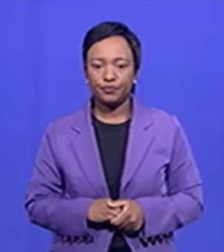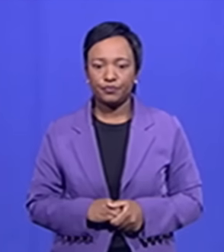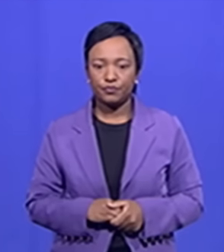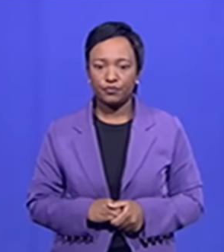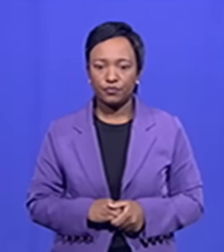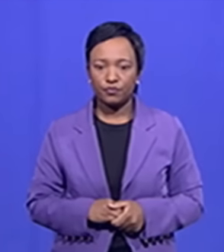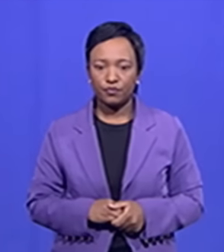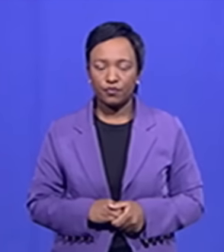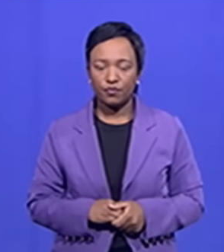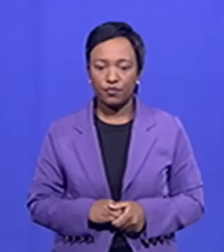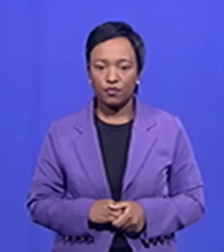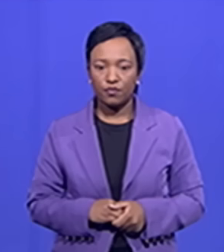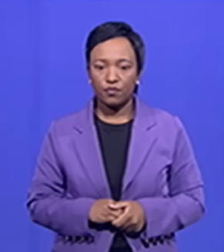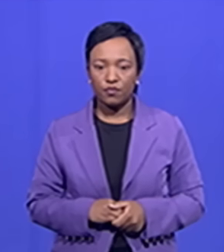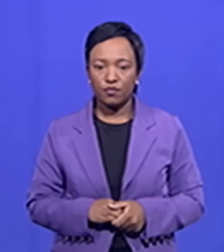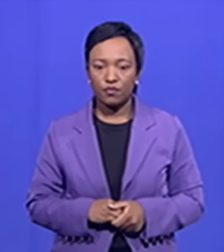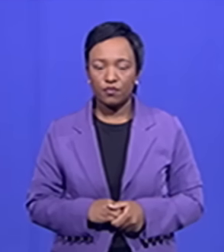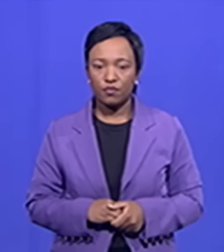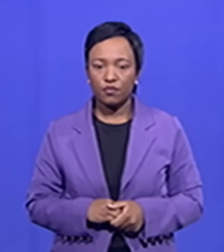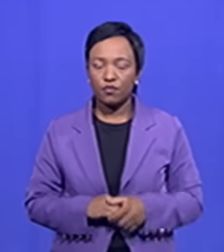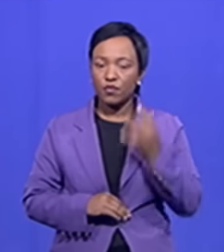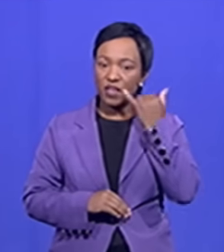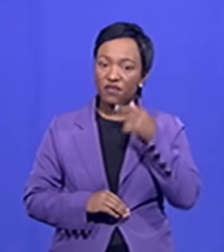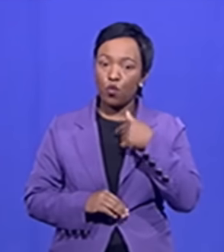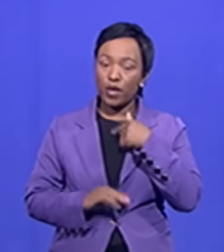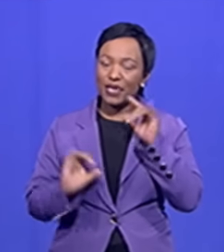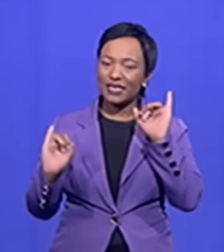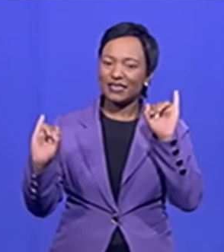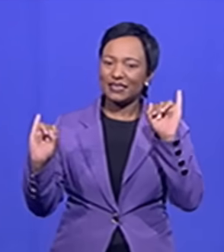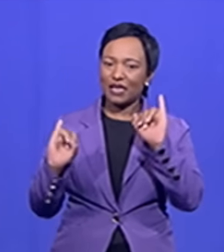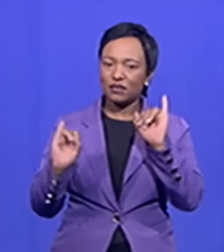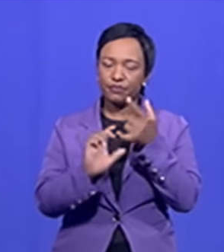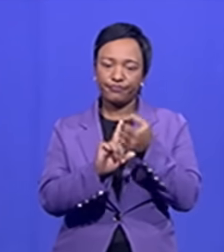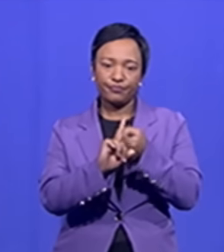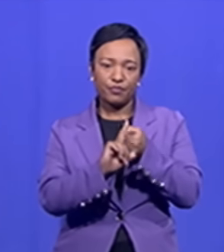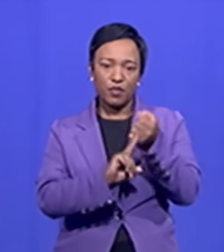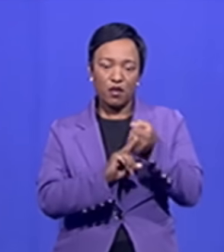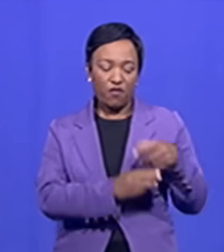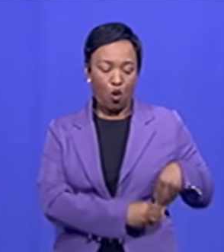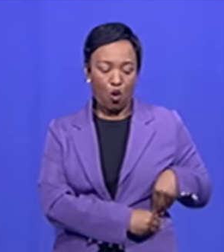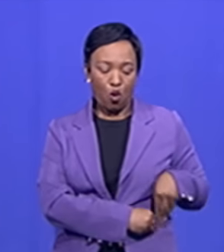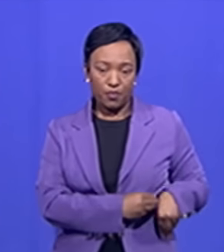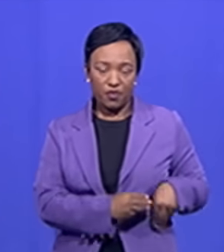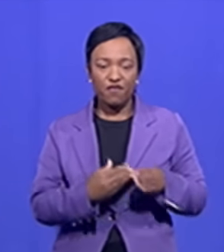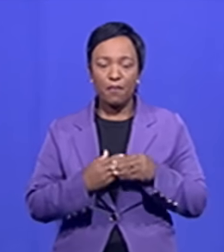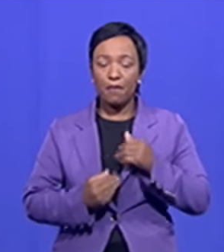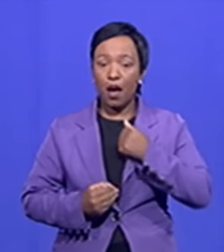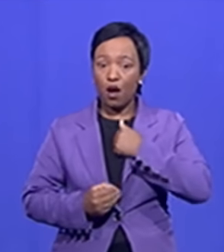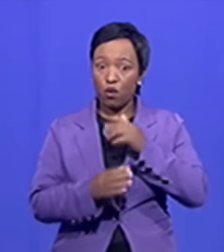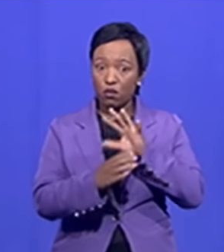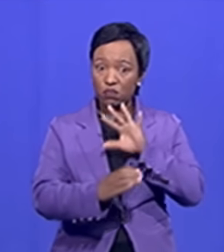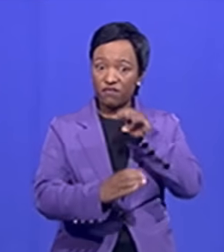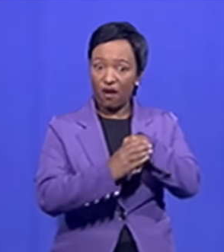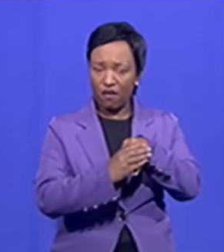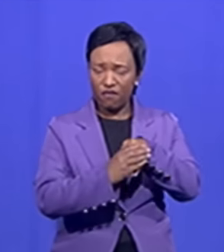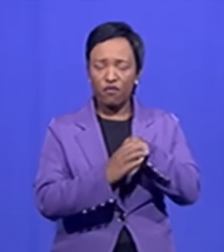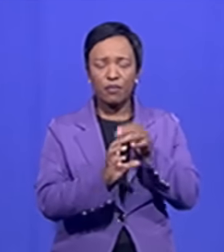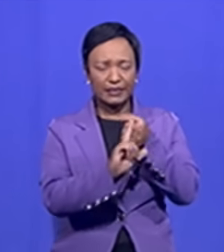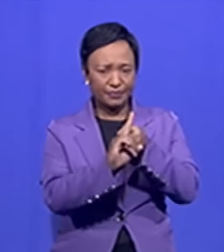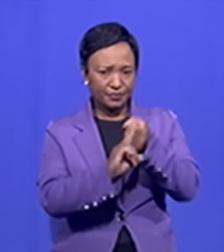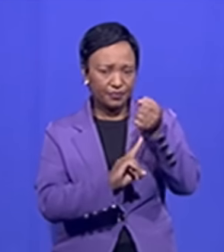are serious about a fight against corruption where our members are involved. And I must say, corruption in